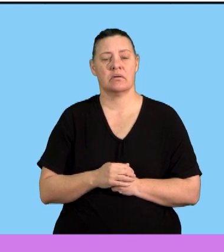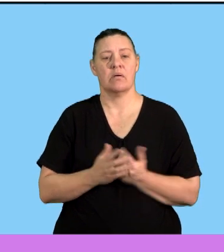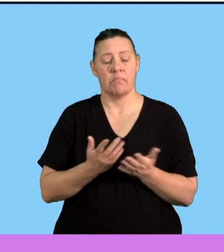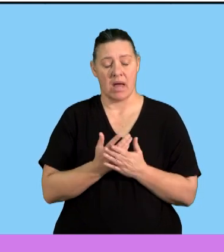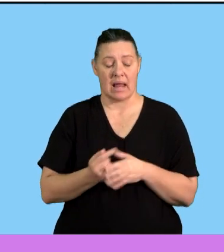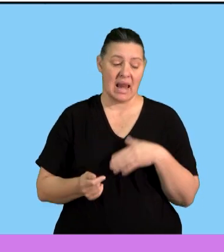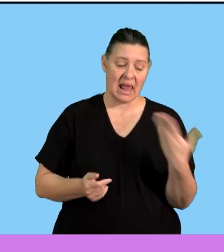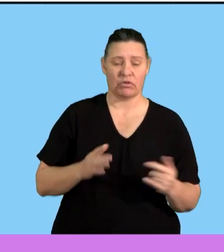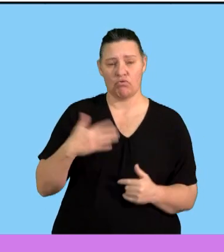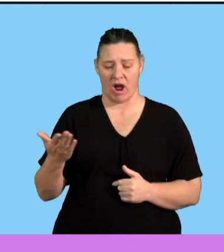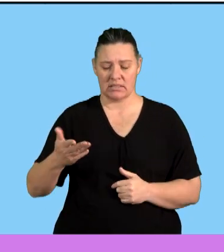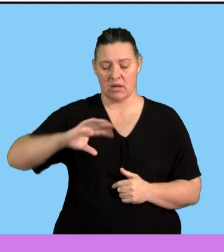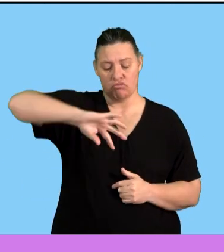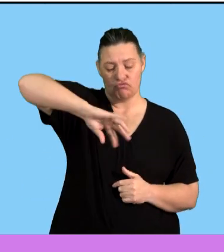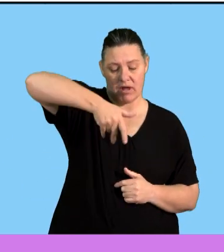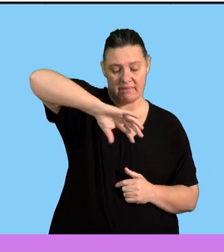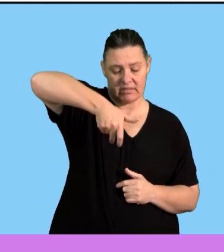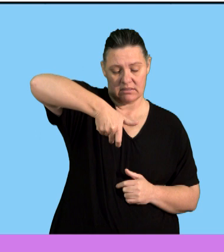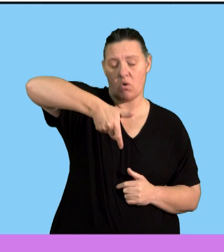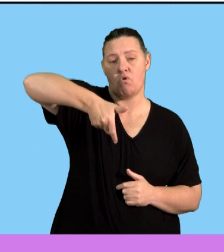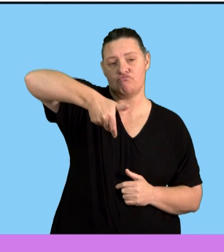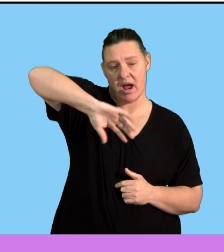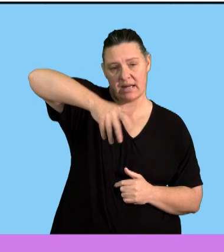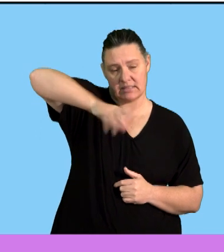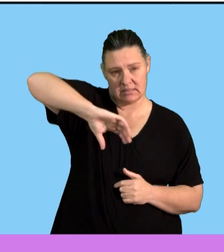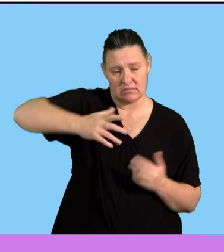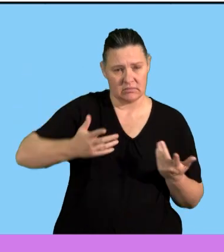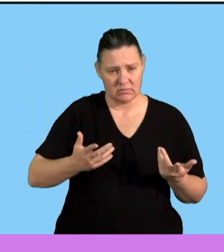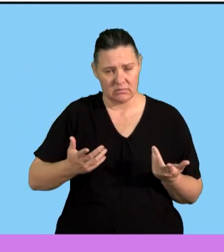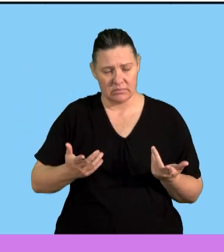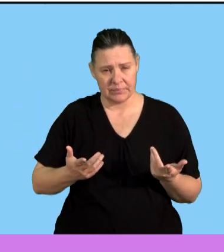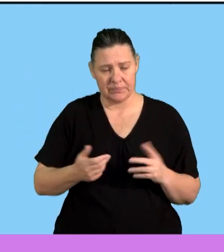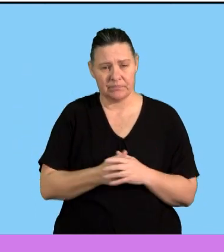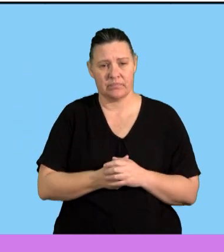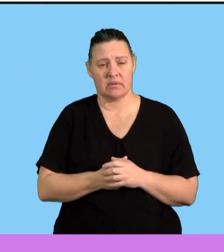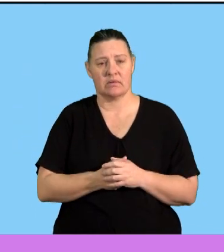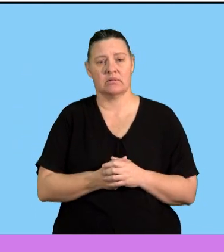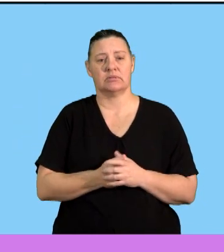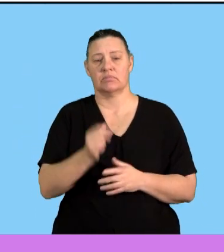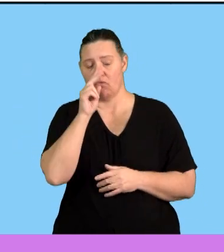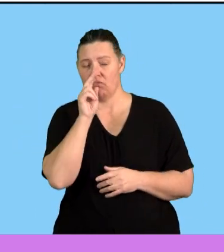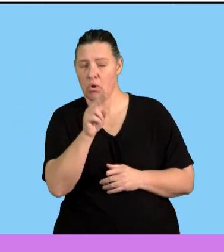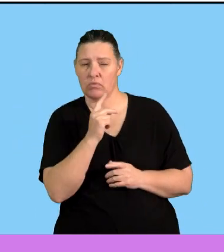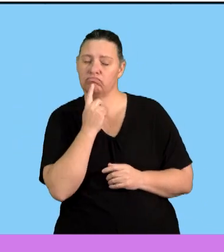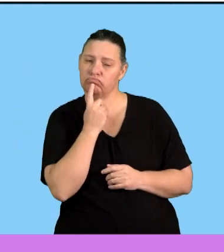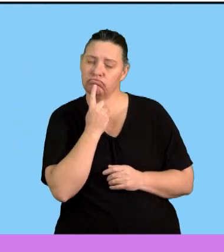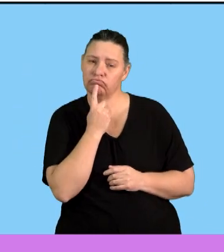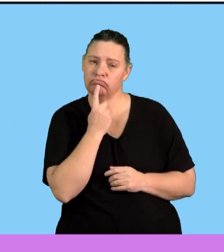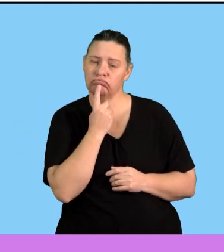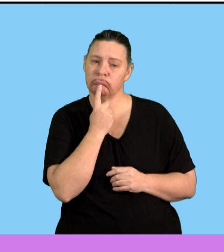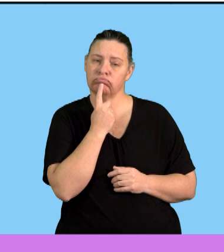be turned. Okay, now in which direction will this nut be turned? So if I look at it, looking